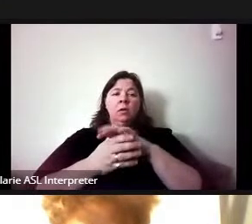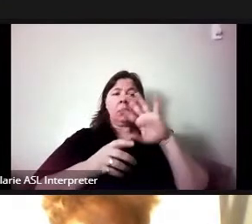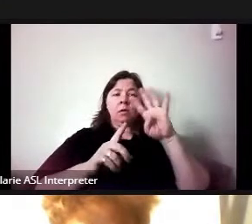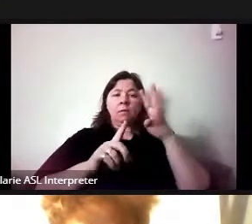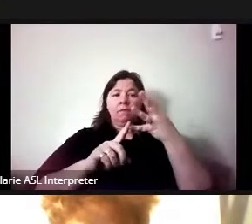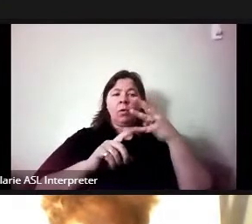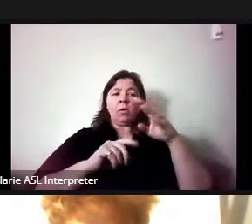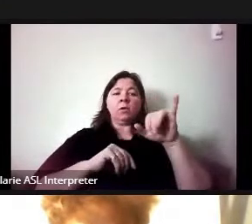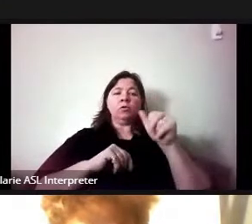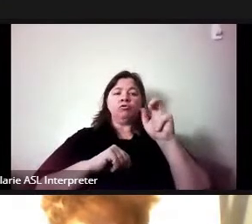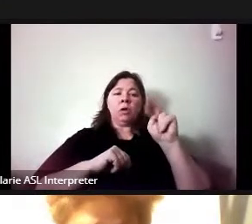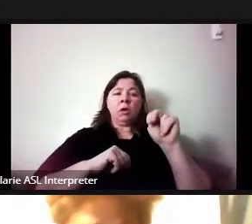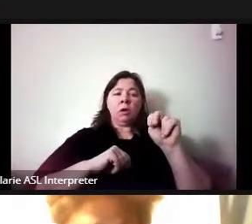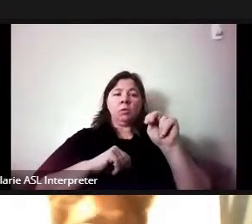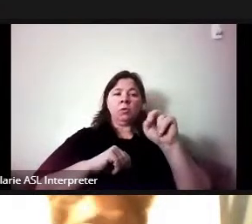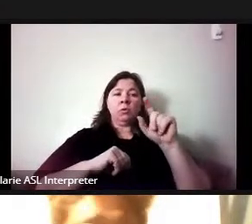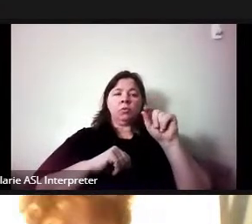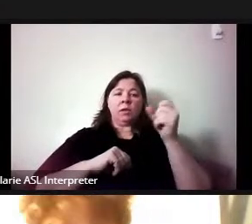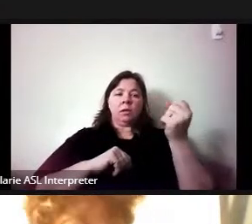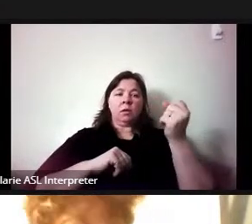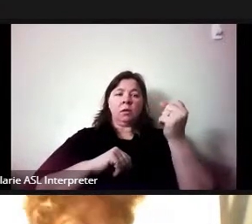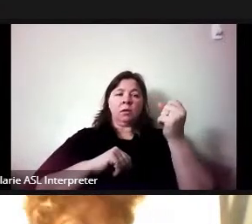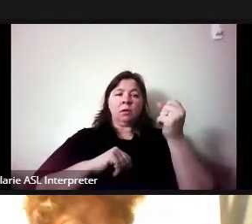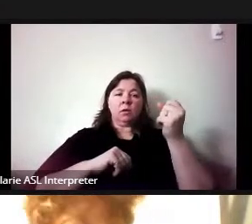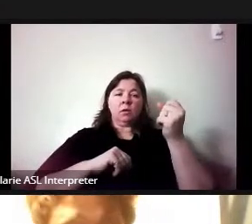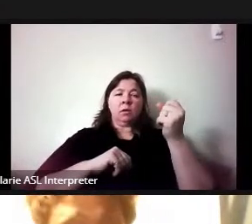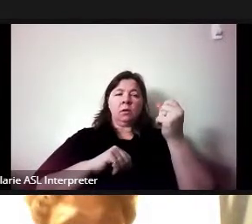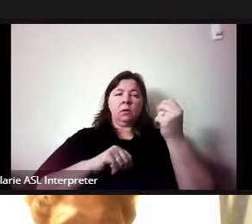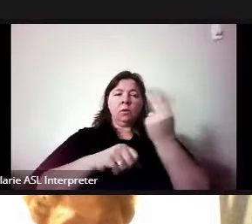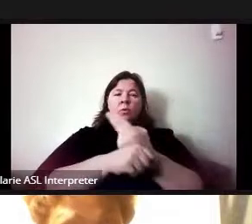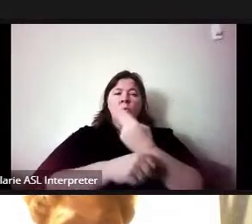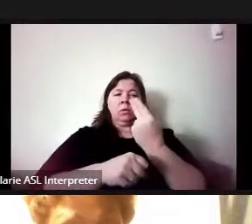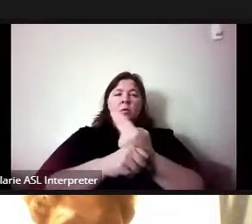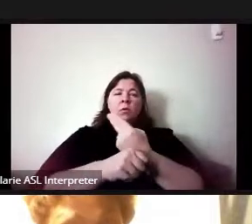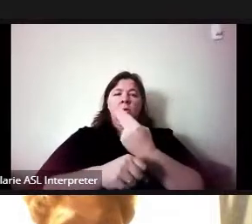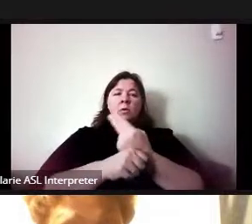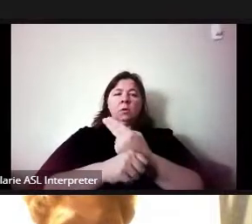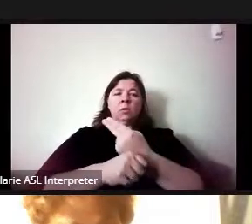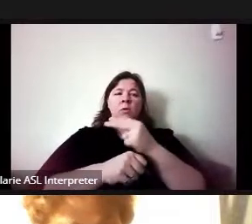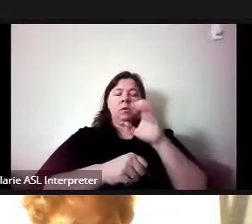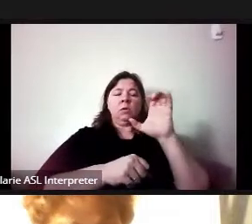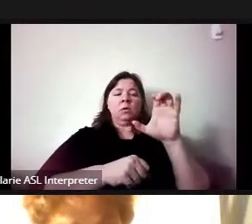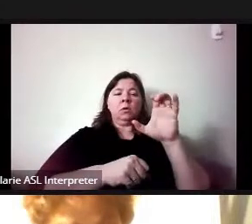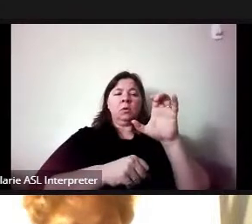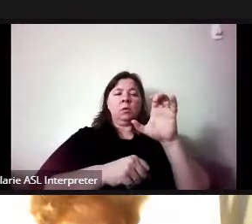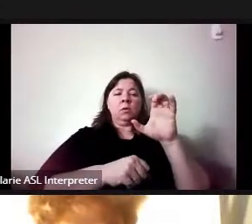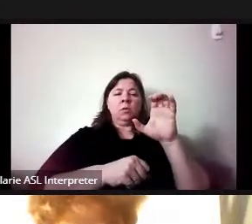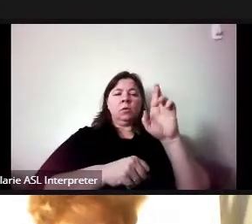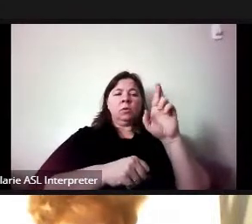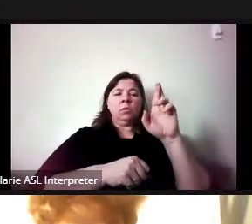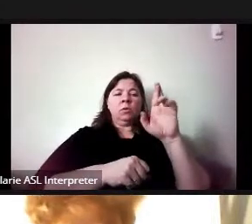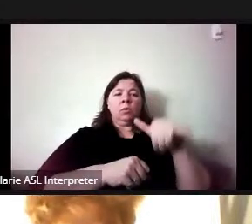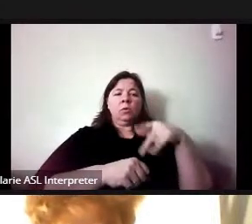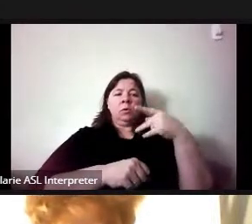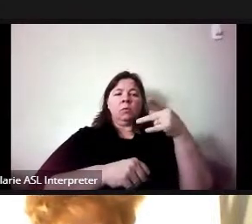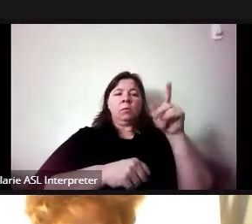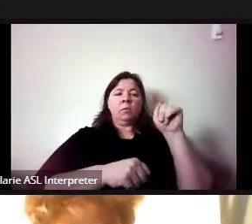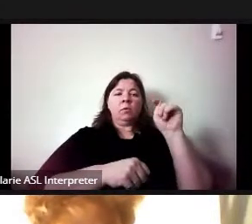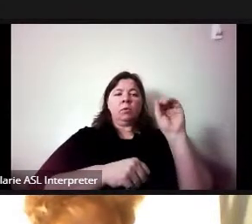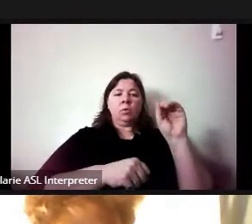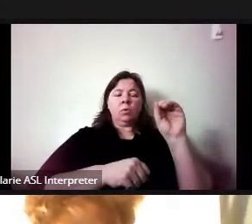January 2011 using a cryptocurrency, Litecoin. I've been using that to do